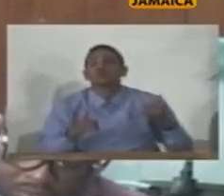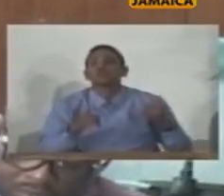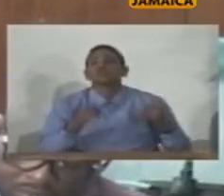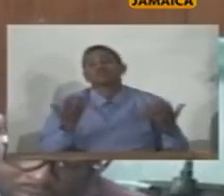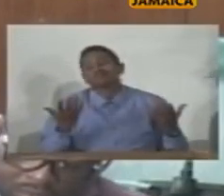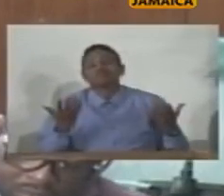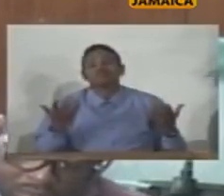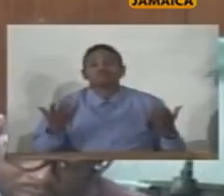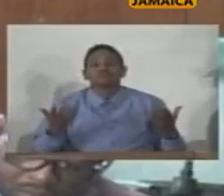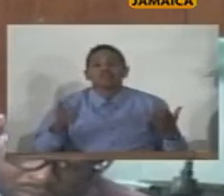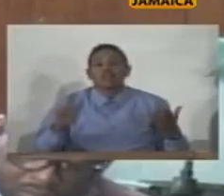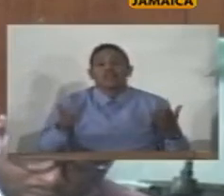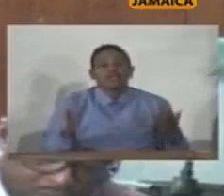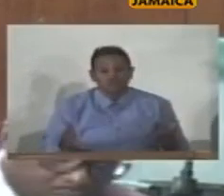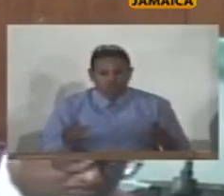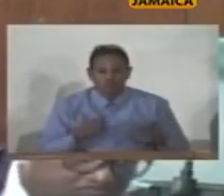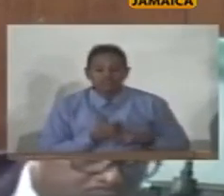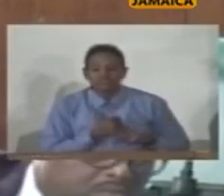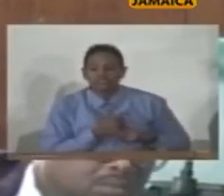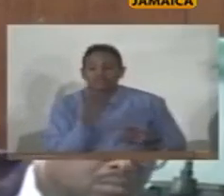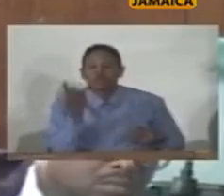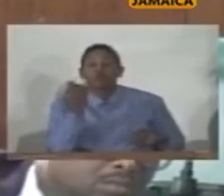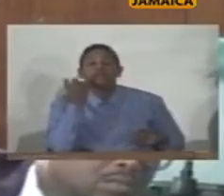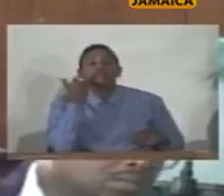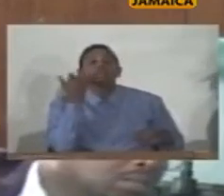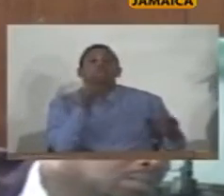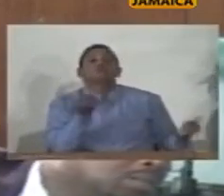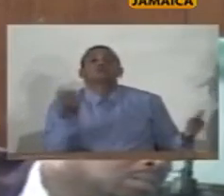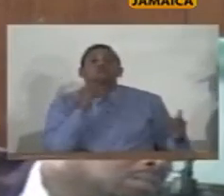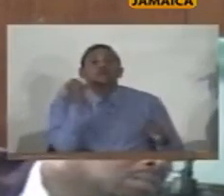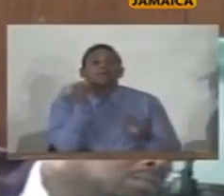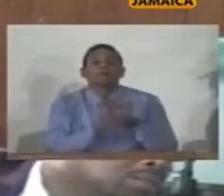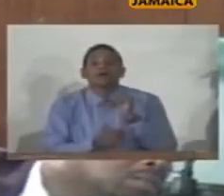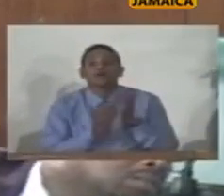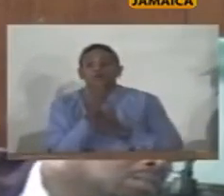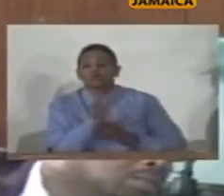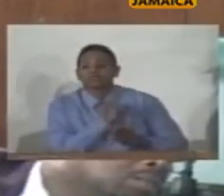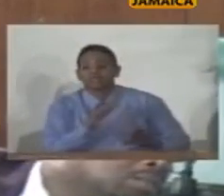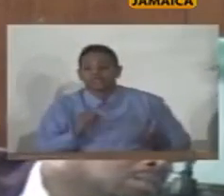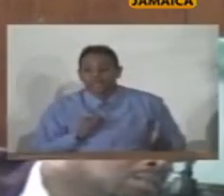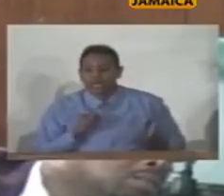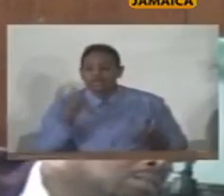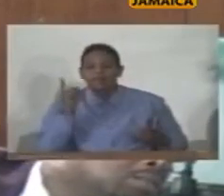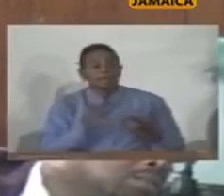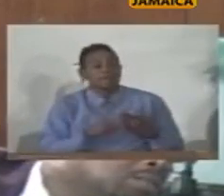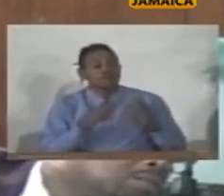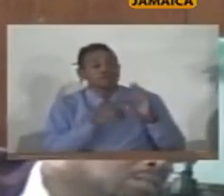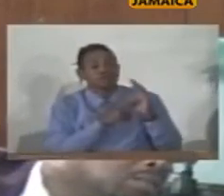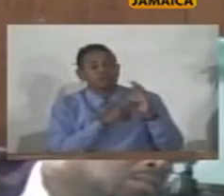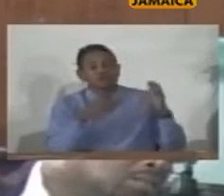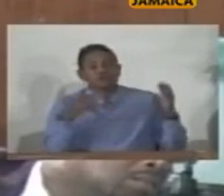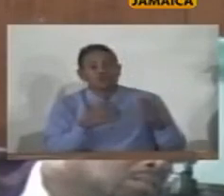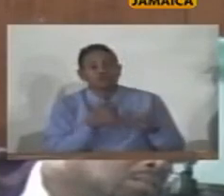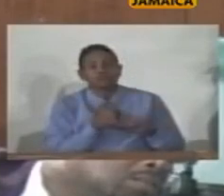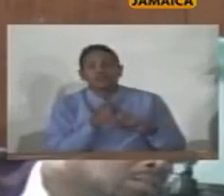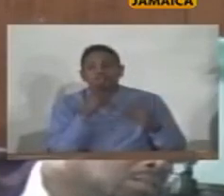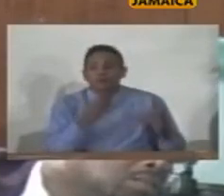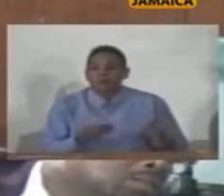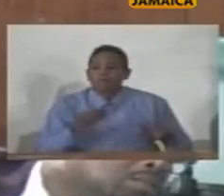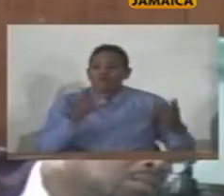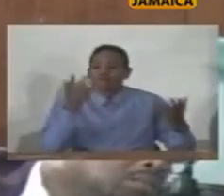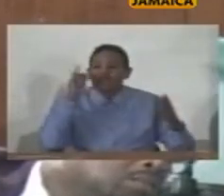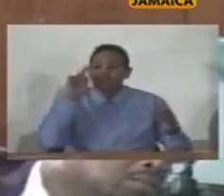the later, unless a resolution is passed by the Senate and the House of Representatives providing for